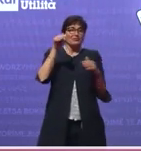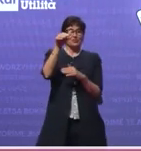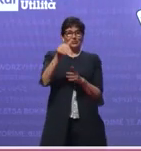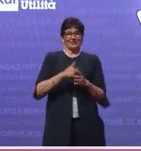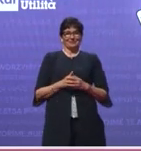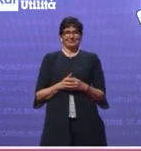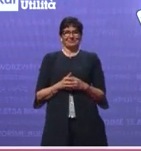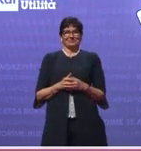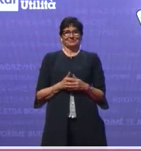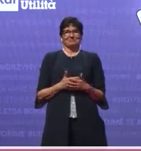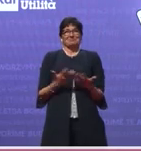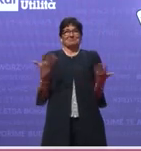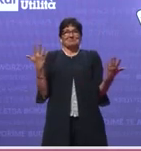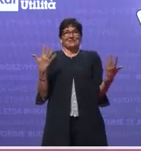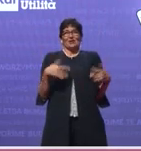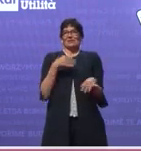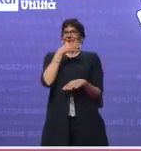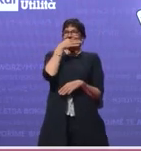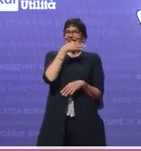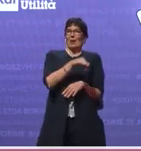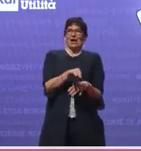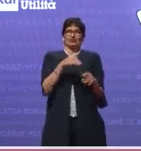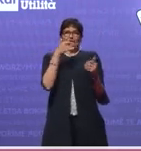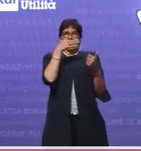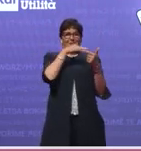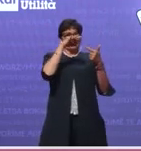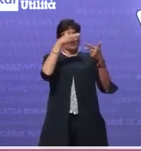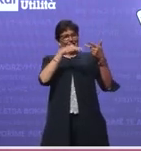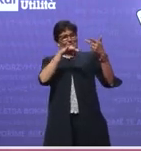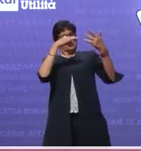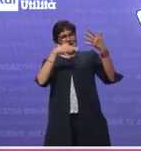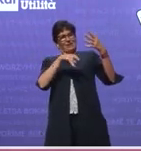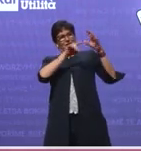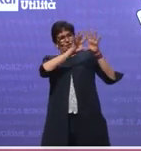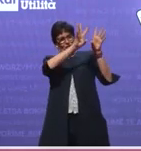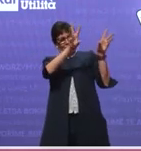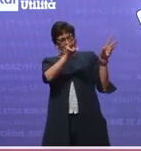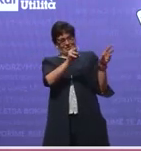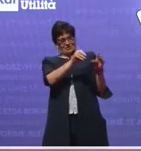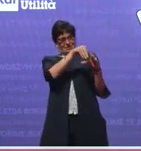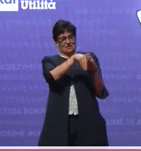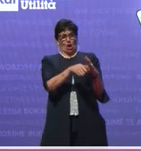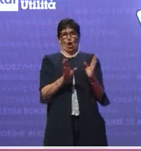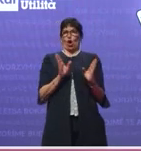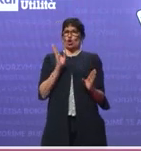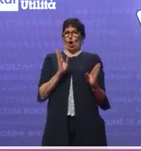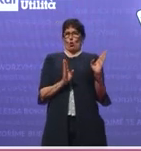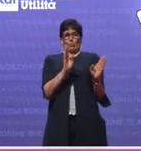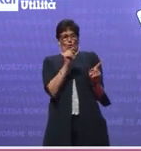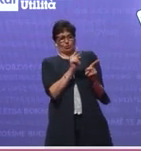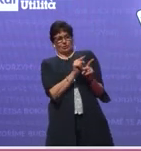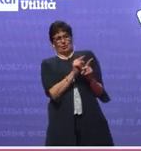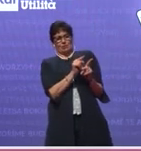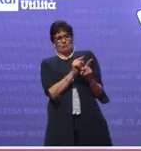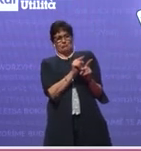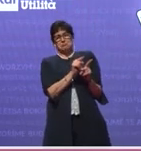fully autonomous artificial life form, that remains to be done. This is the stuff of science